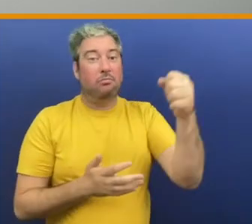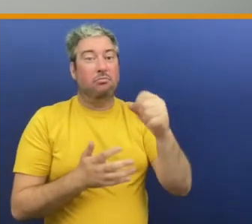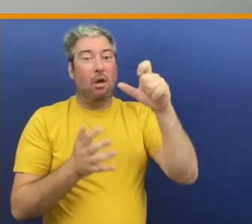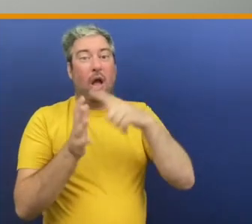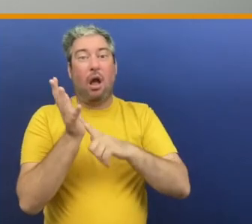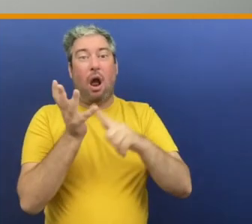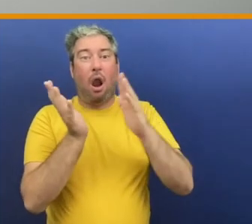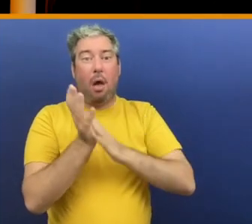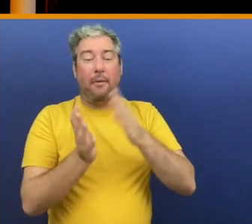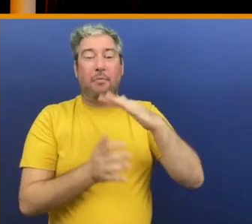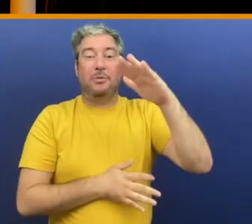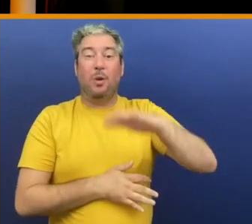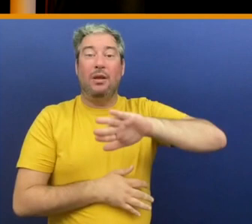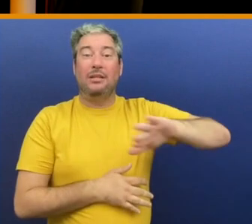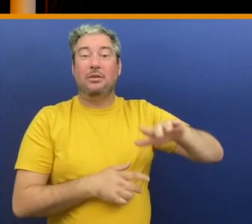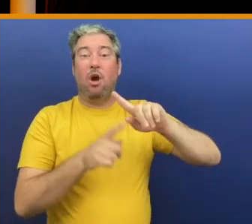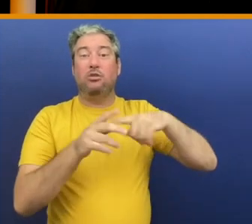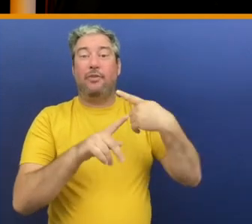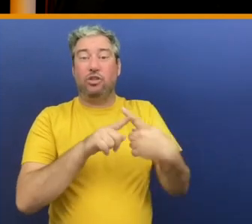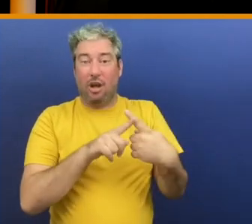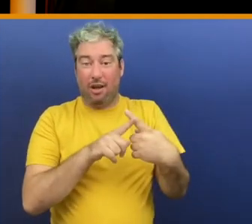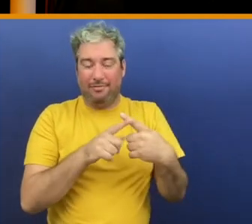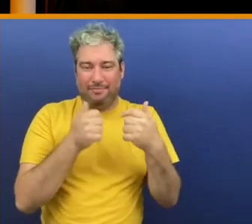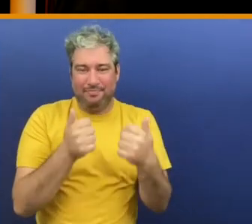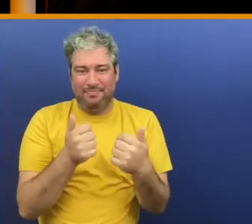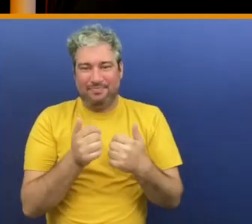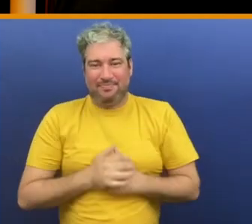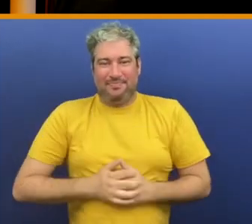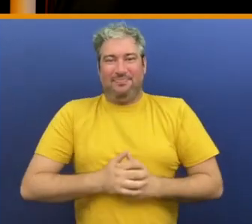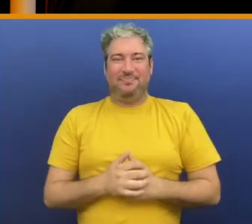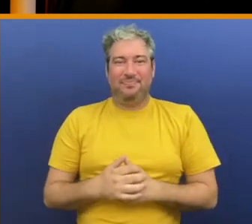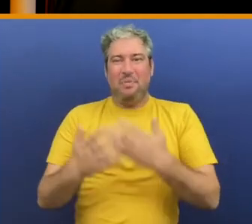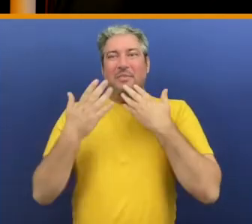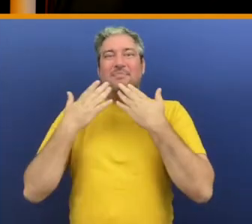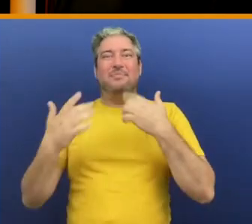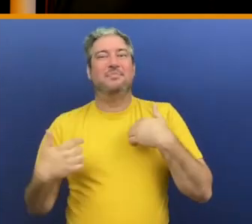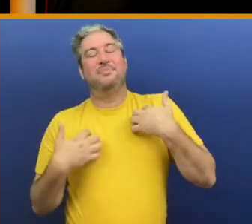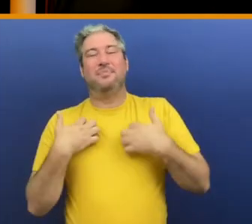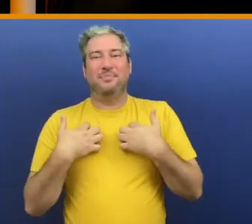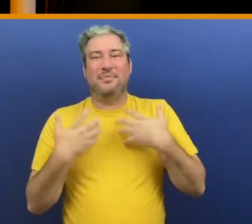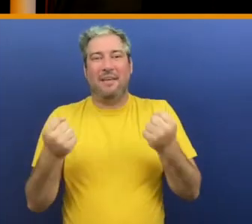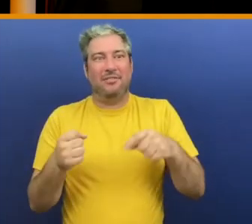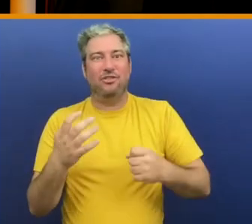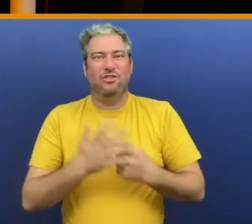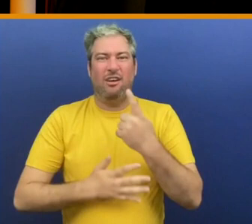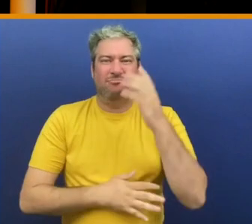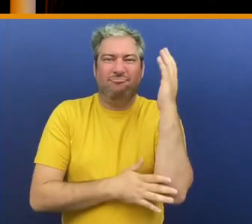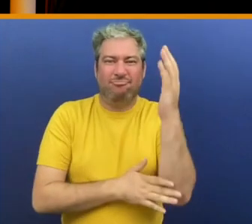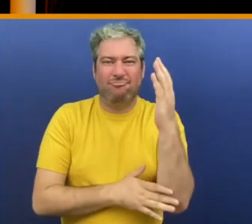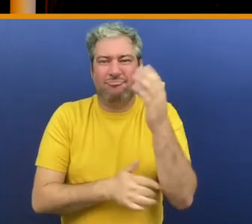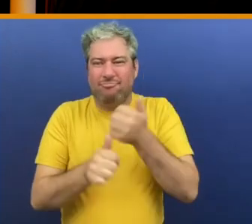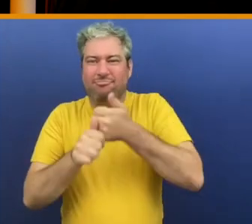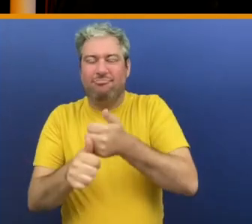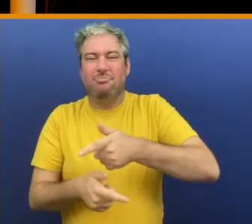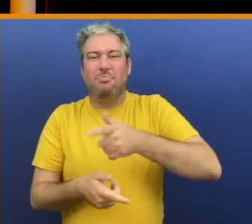Thanks very much, Joe. Conference, I'm delighted to have this chance to speak in favour of the motion and in favour of the amendment to it. Because when it comes to trade,